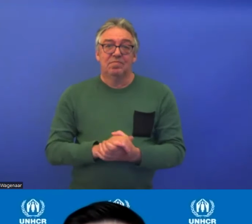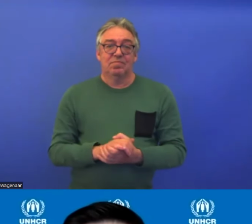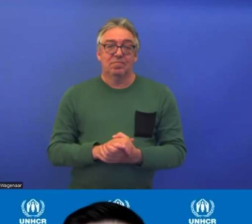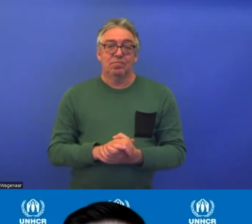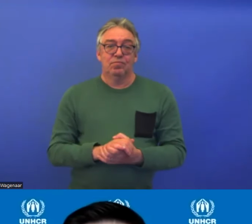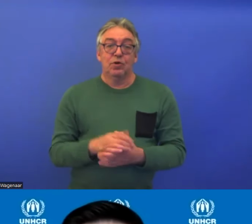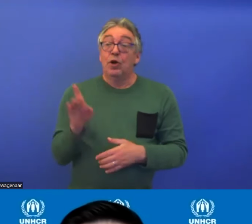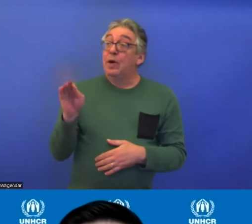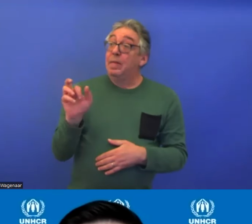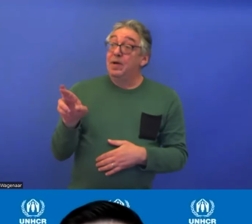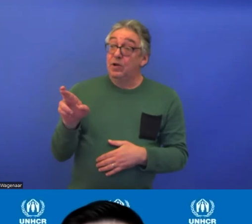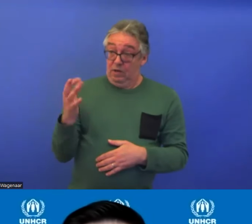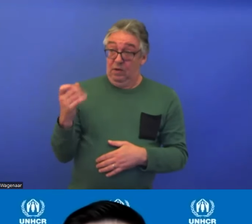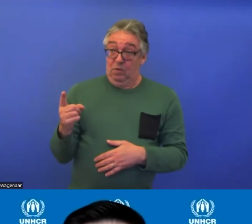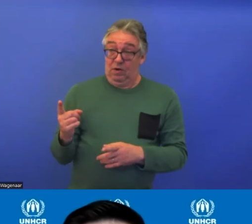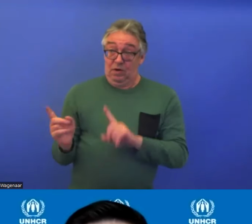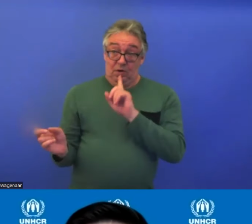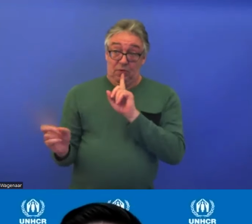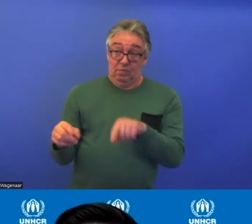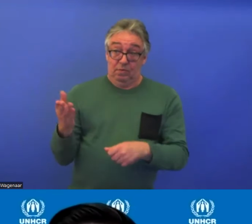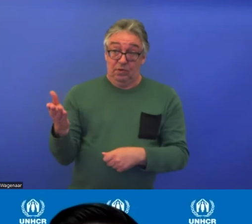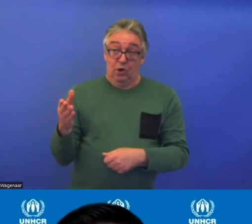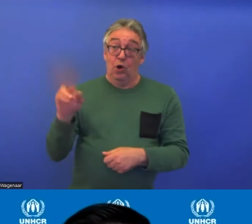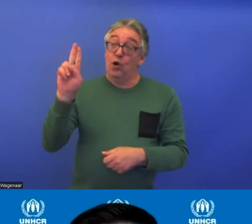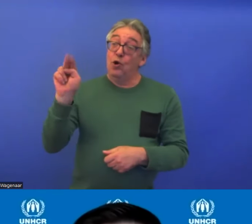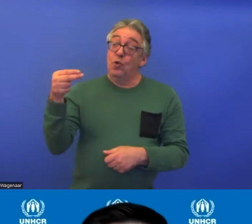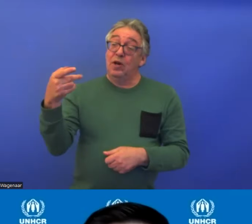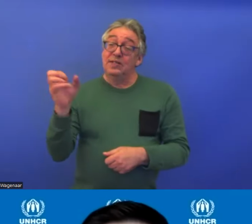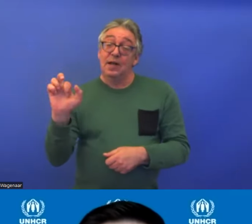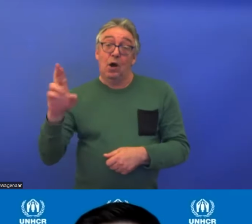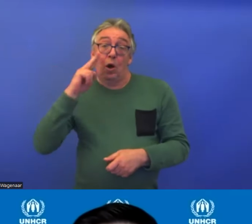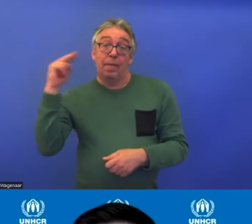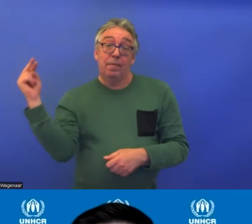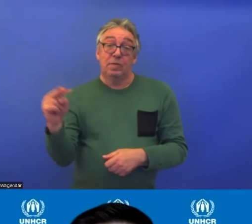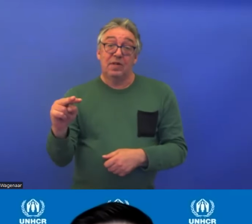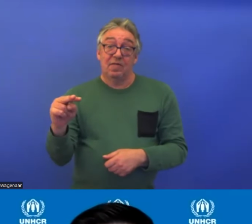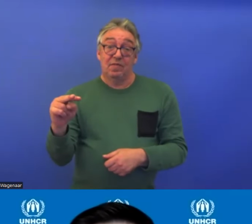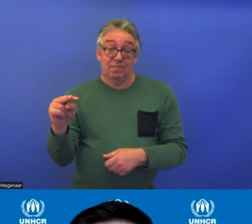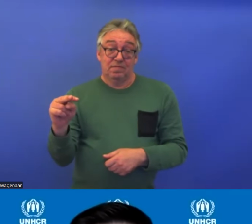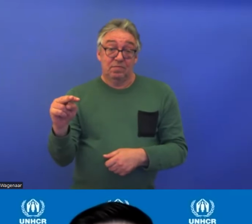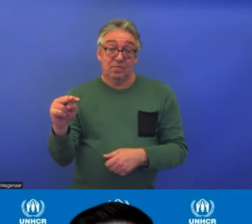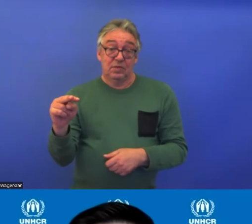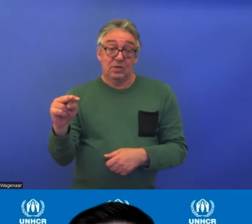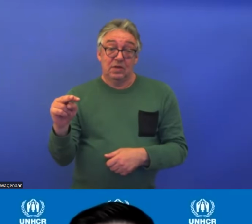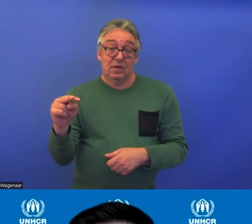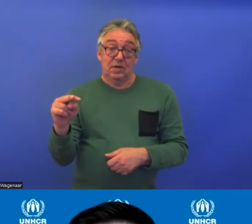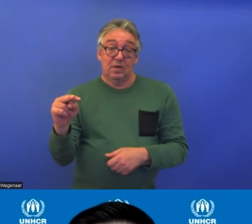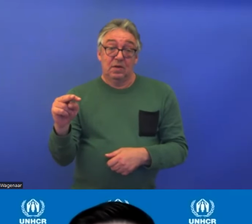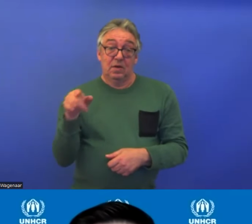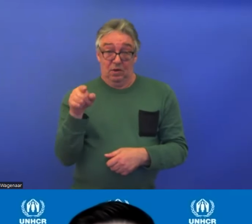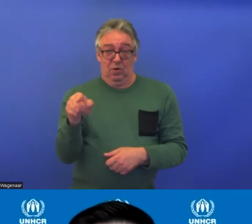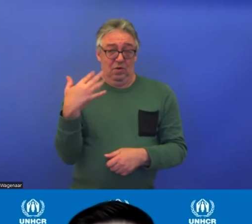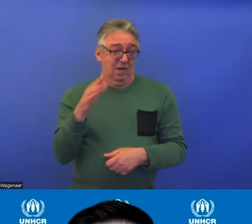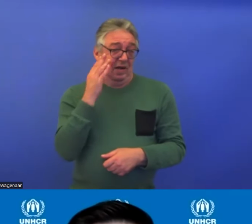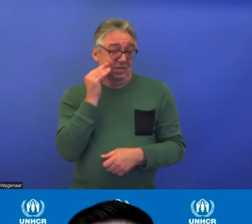would you like to complete as well from UNHCR's perspective? Sometimes there's an advocacy as well for countries to